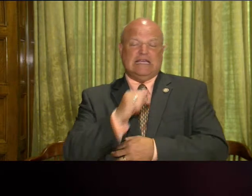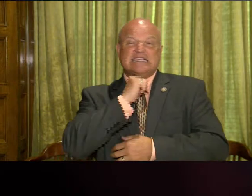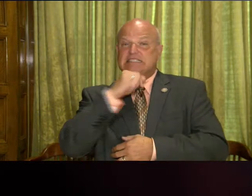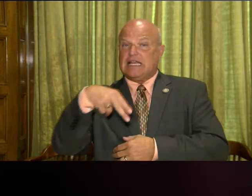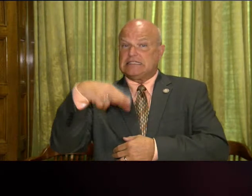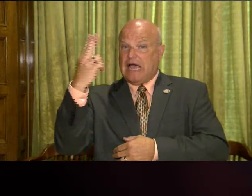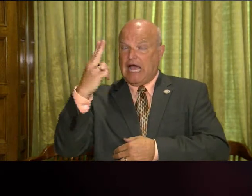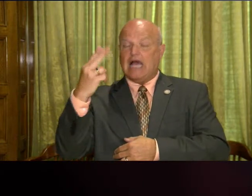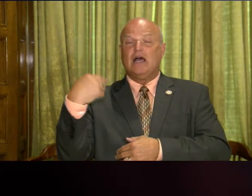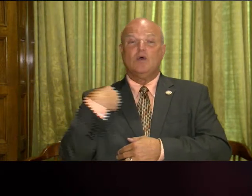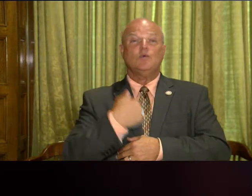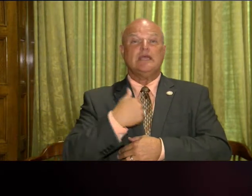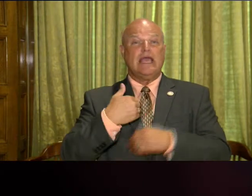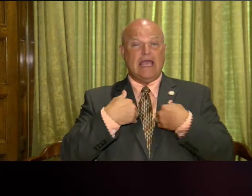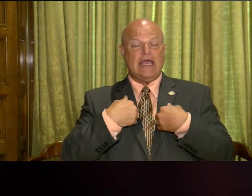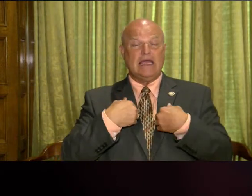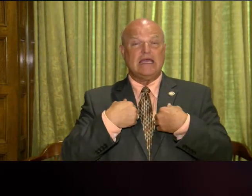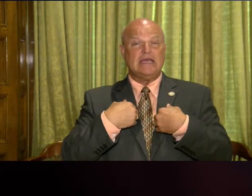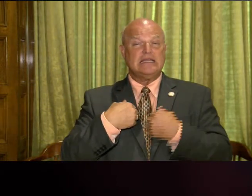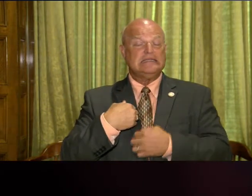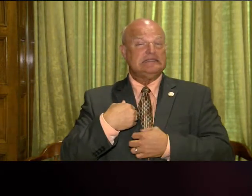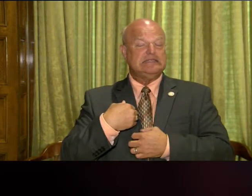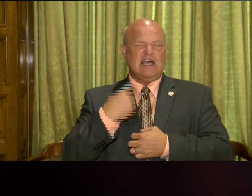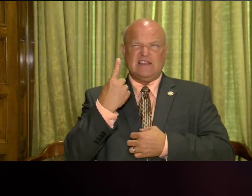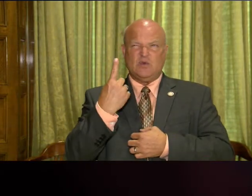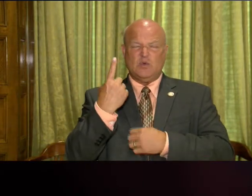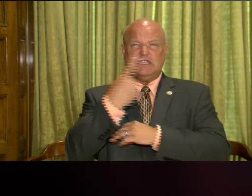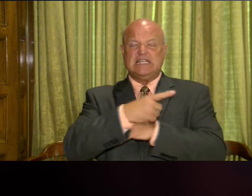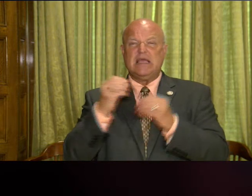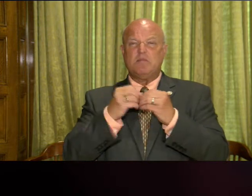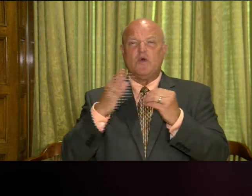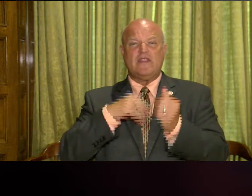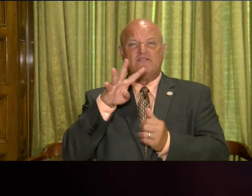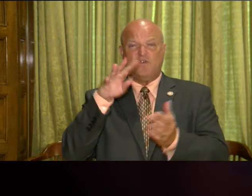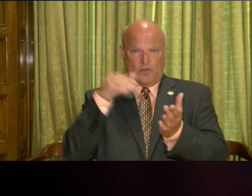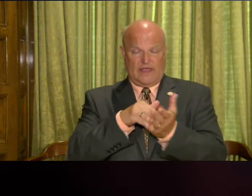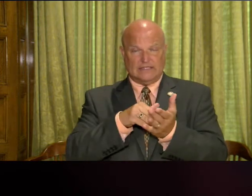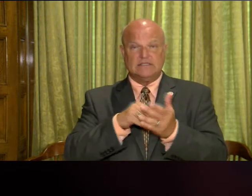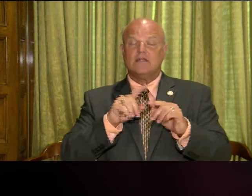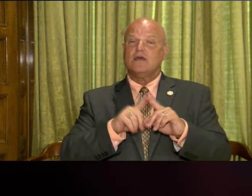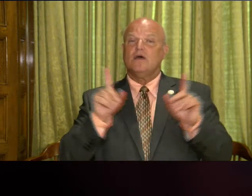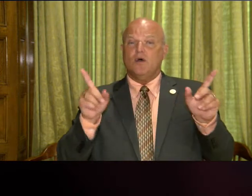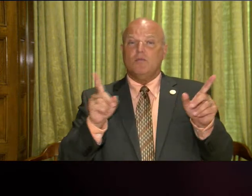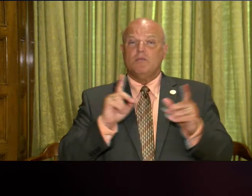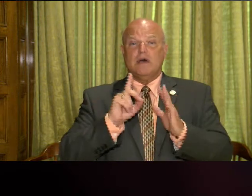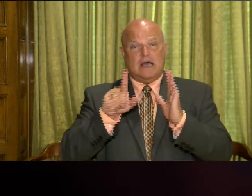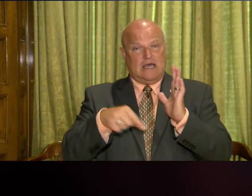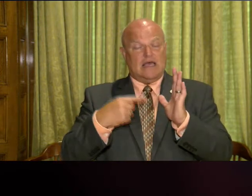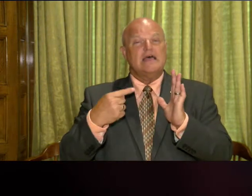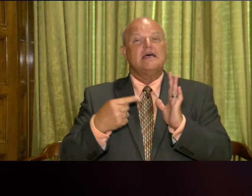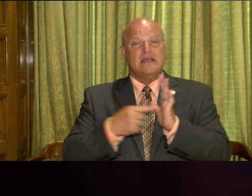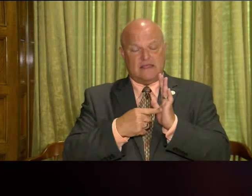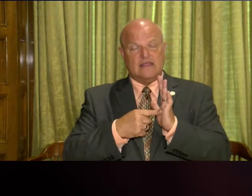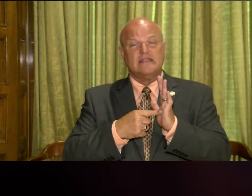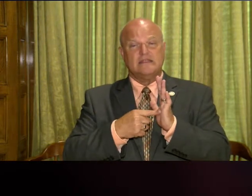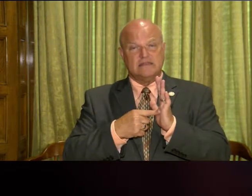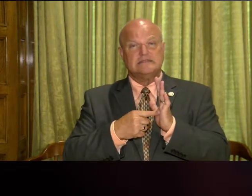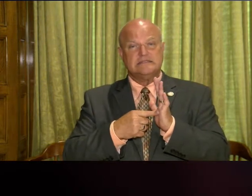as high as we've had. I think we had one day that was over 4,000. But this